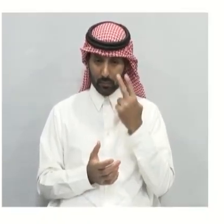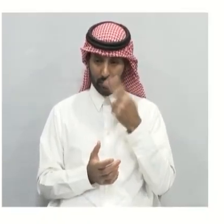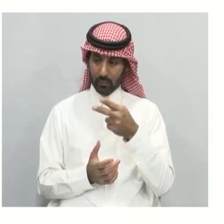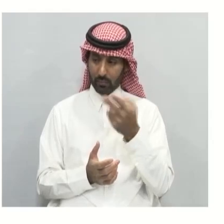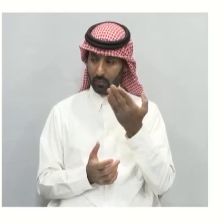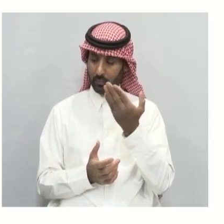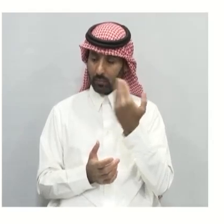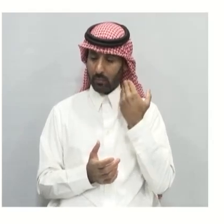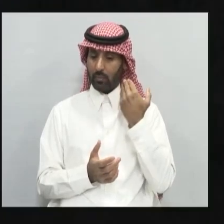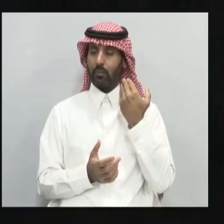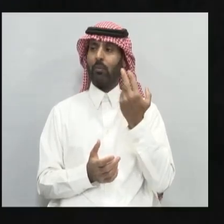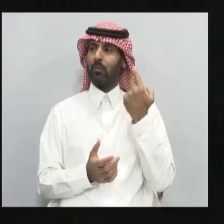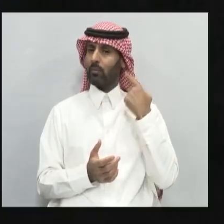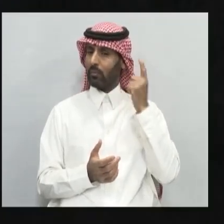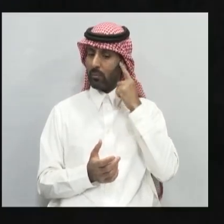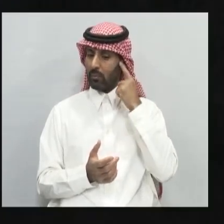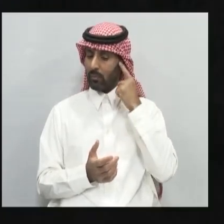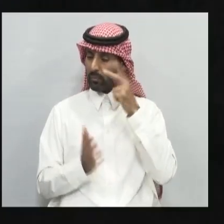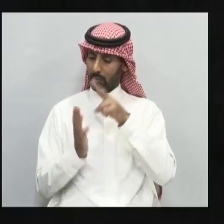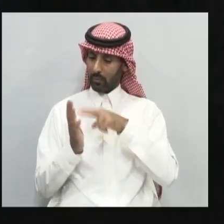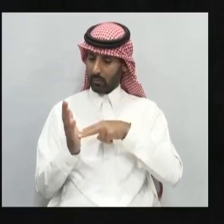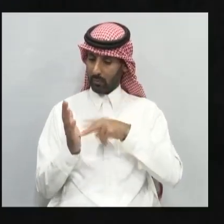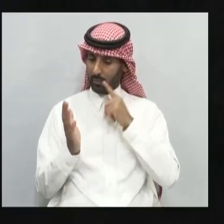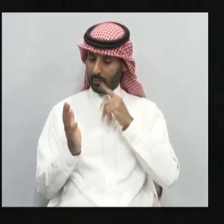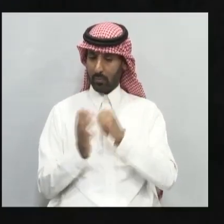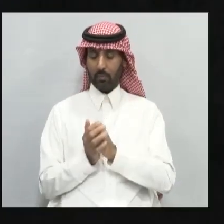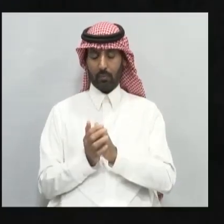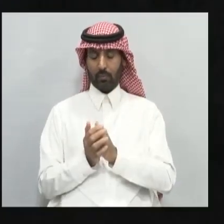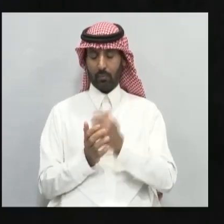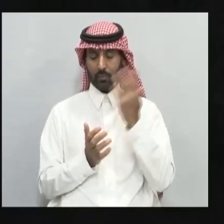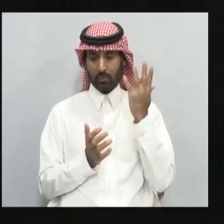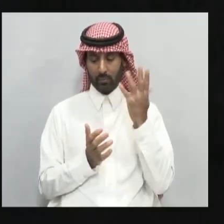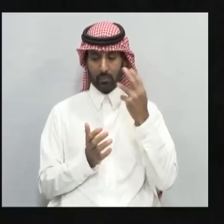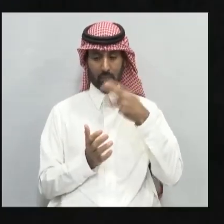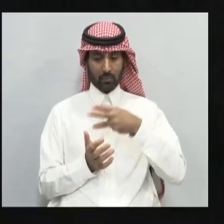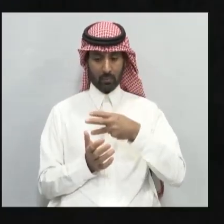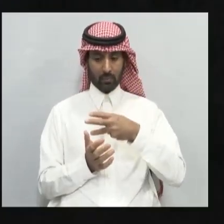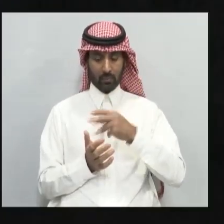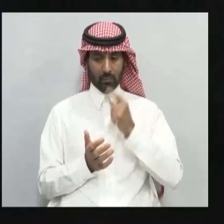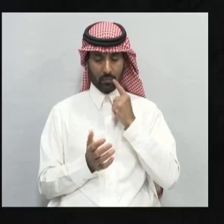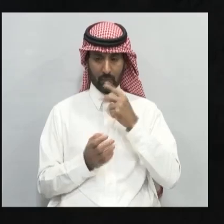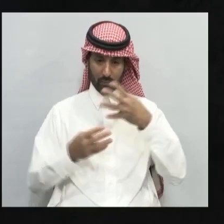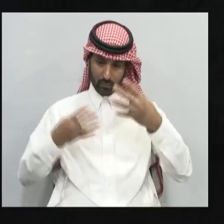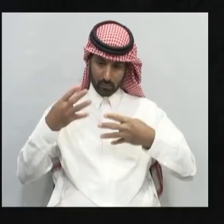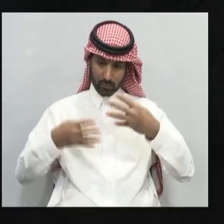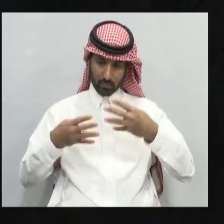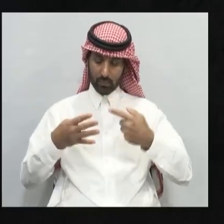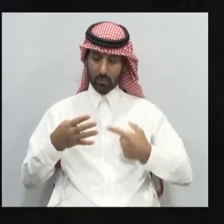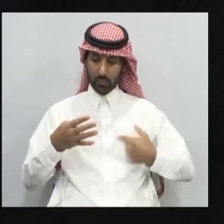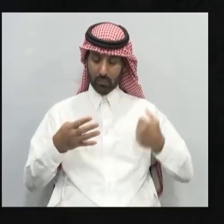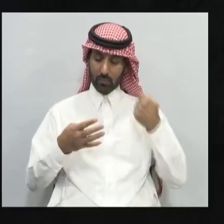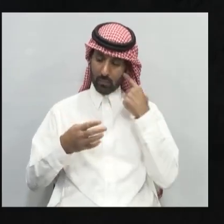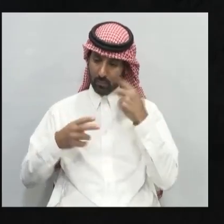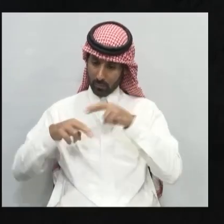look back. You will listen to the texts that are in your books, page 34, and you will try to match the name of the invention or